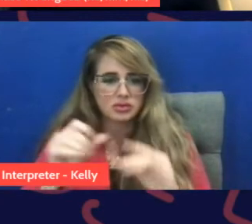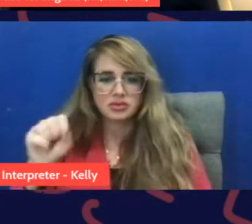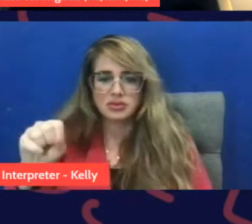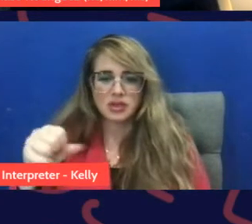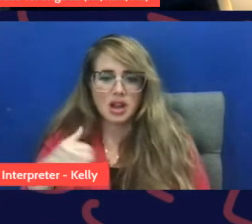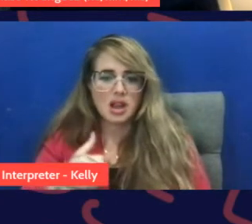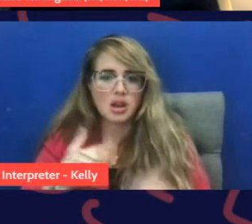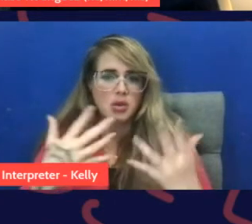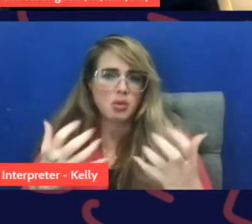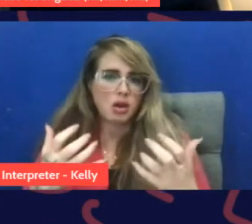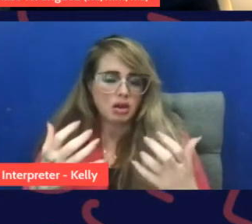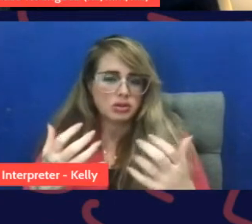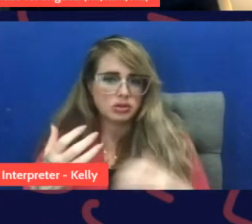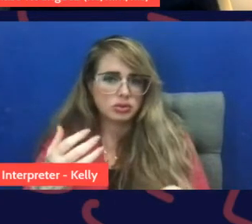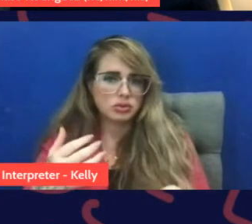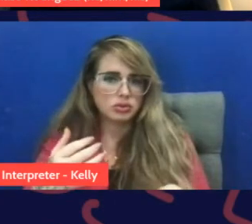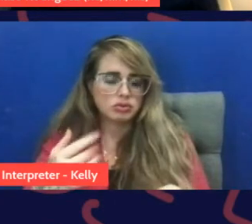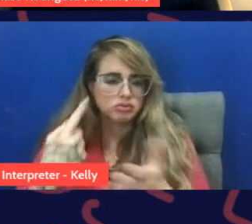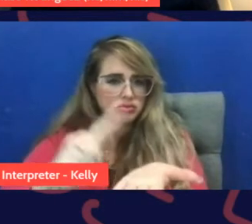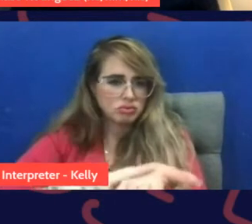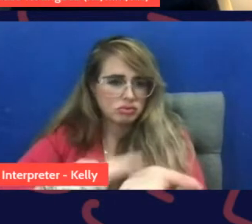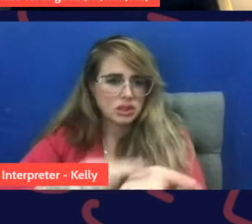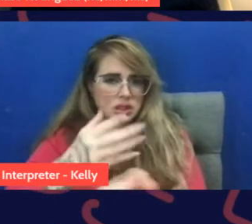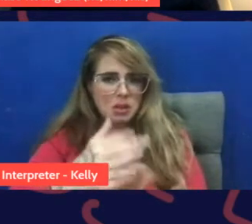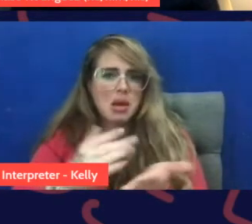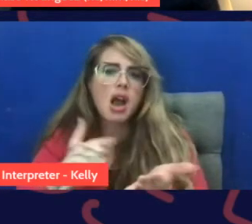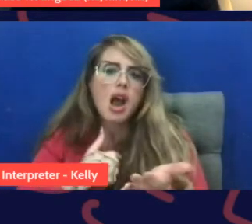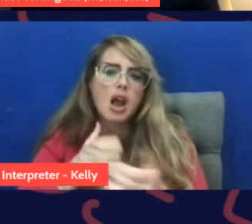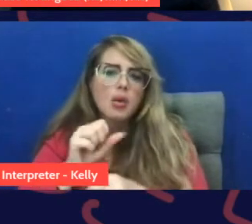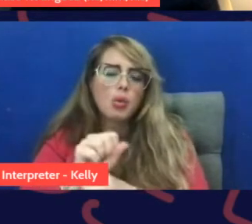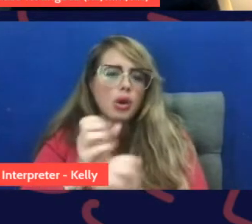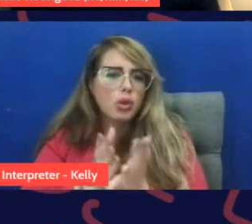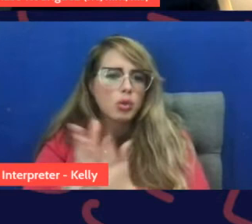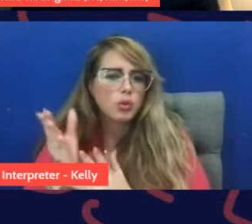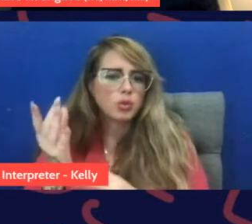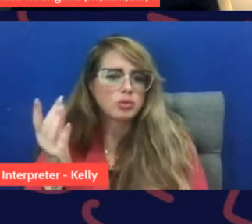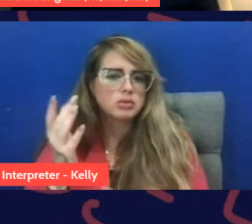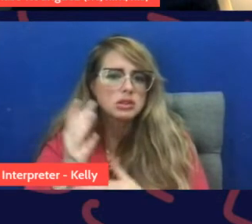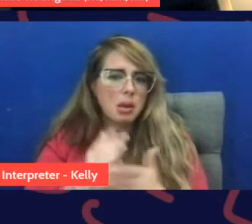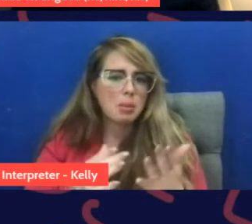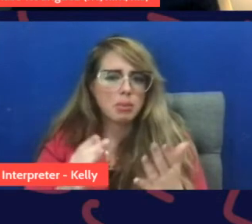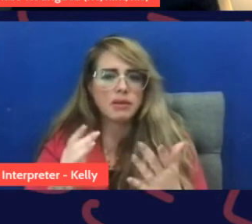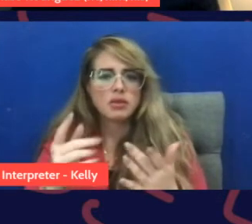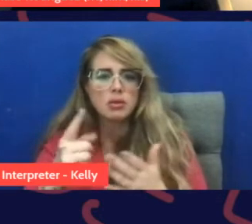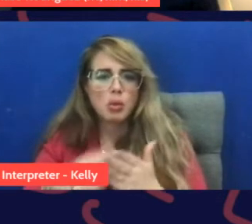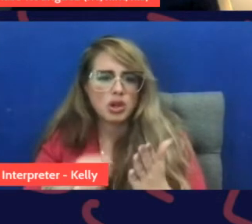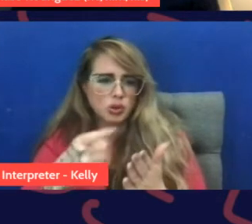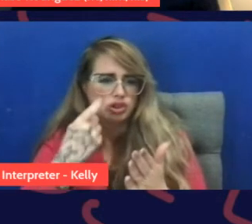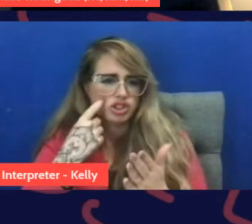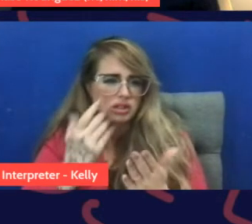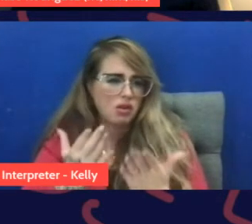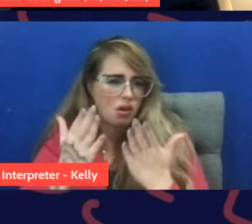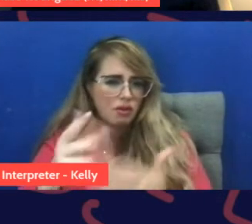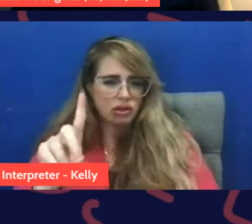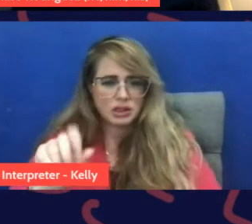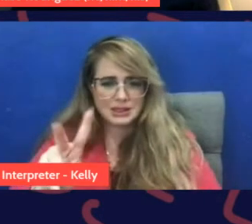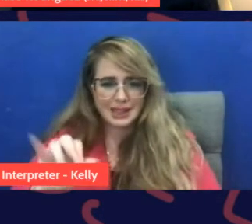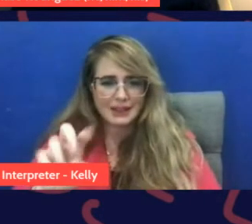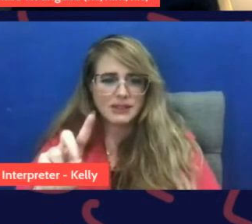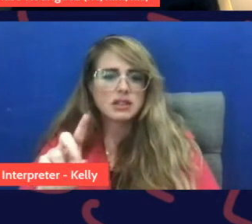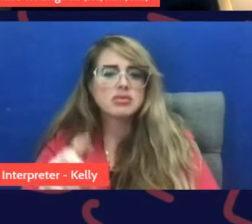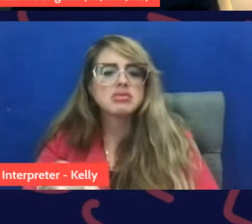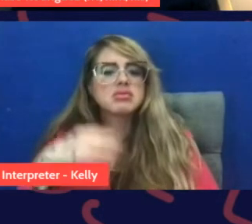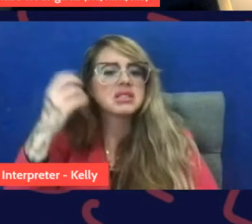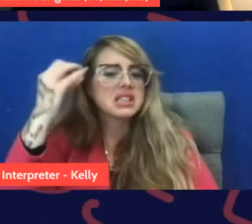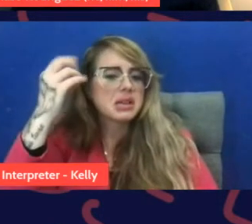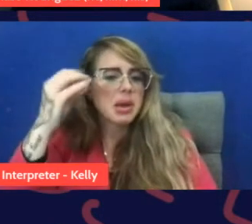I want to sort of pick up on some of the, I've been working through some of like what you offered, David, and I'm thinking about like, in terms